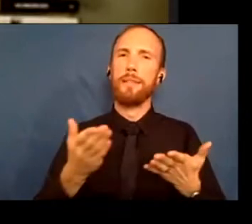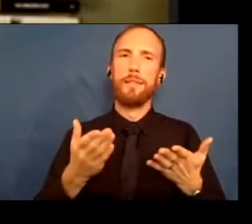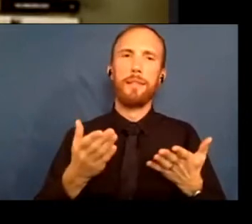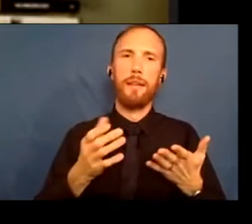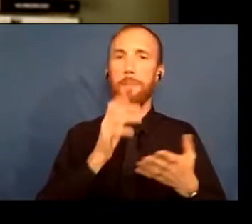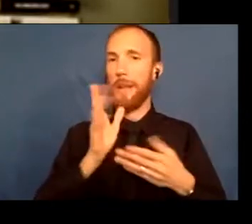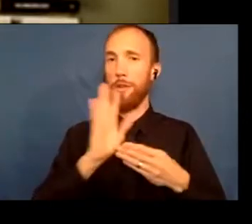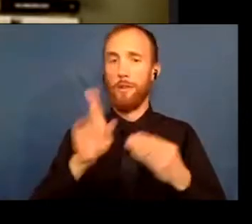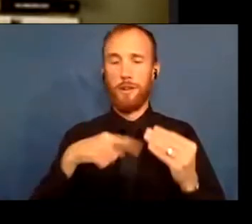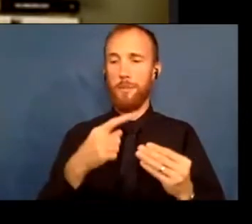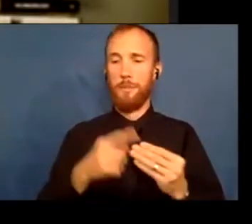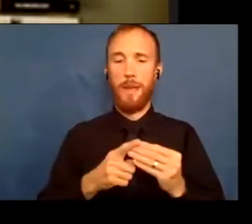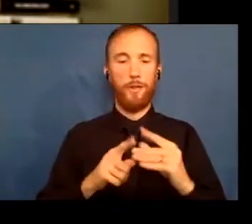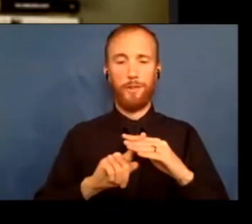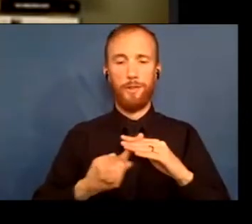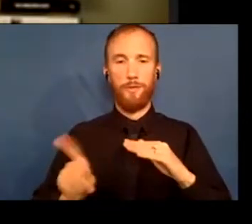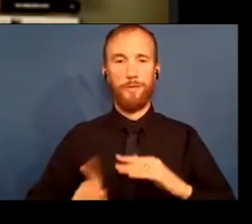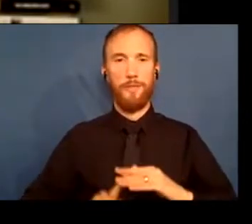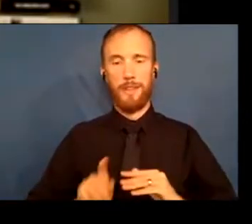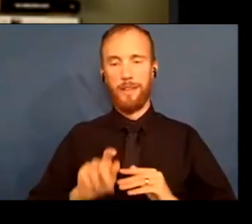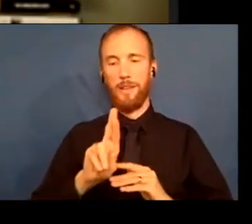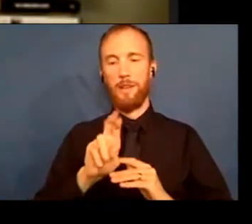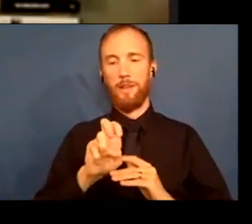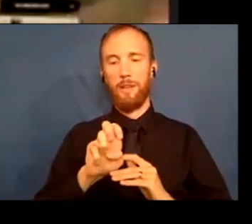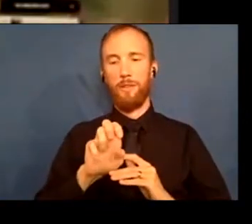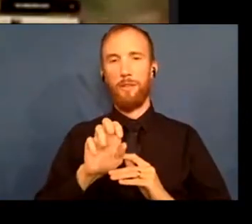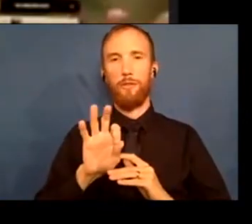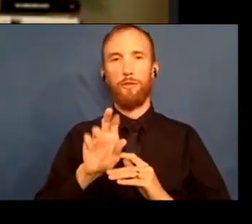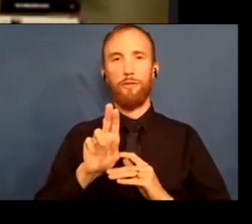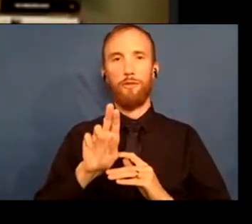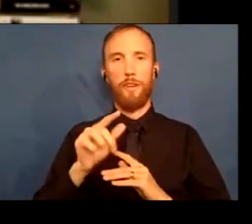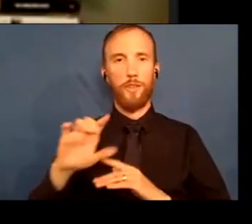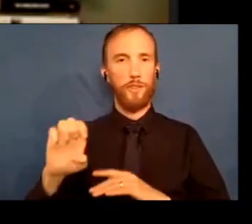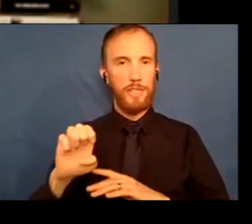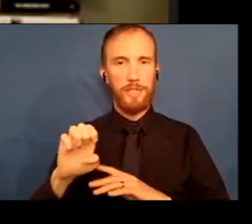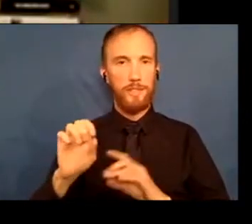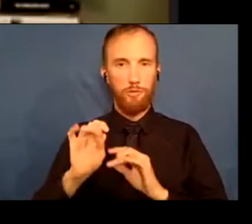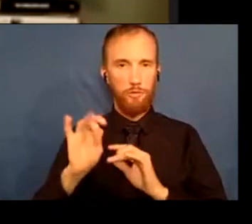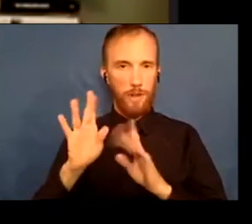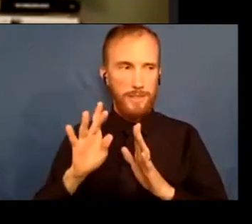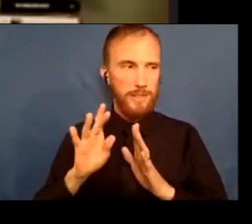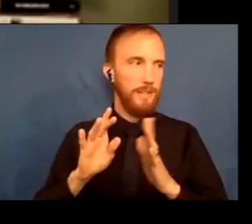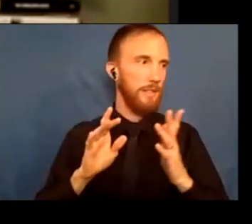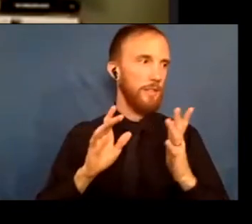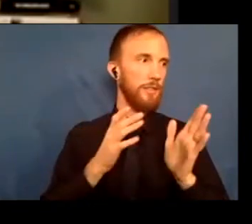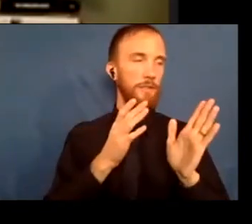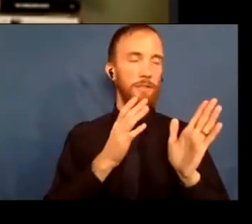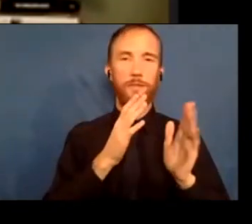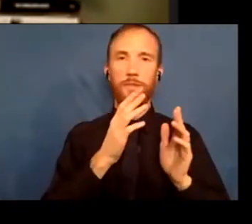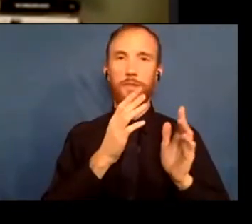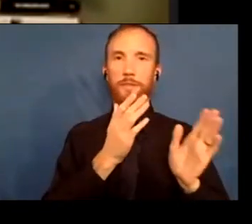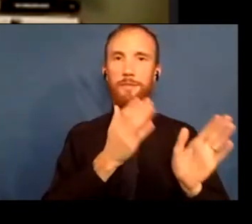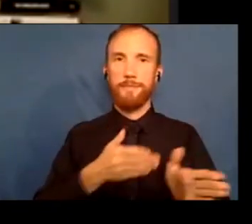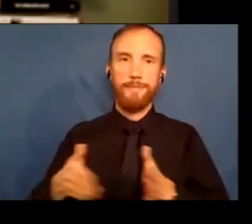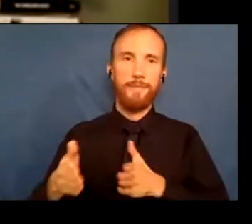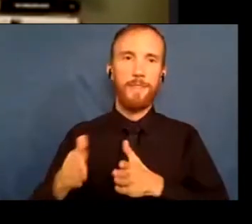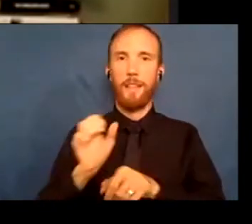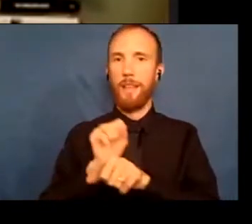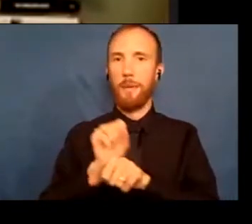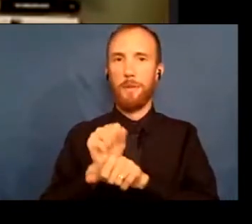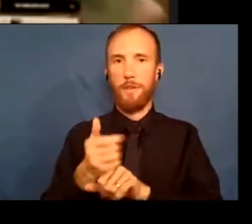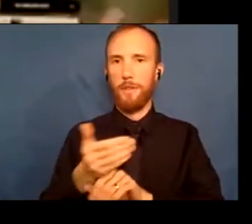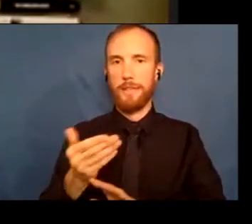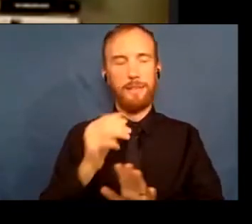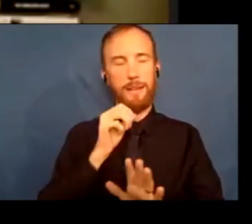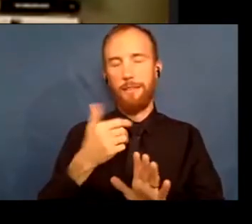crisis. I'm not talking about informalization of labor. I don't have time to get into a whole lot of other stuff. I just want to make the